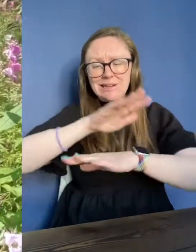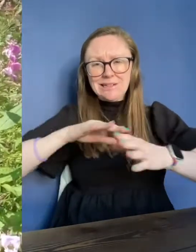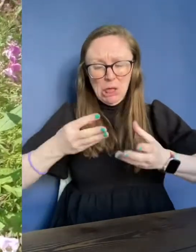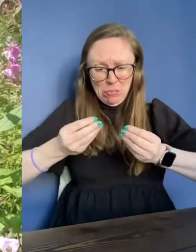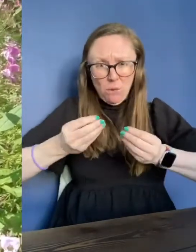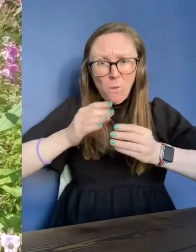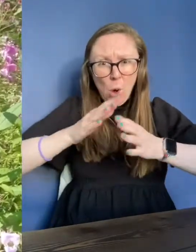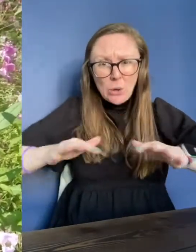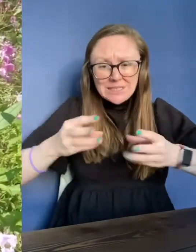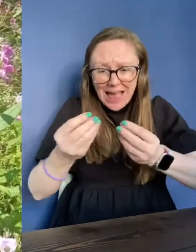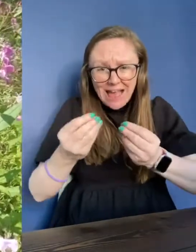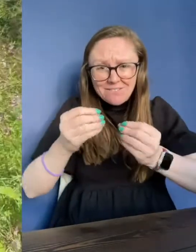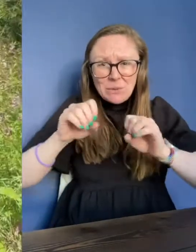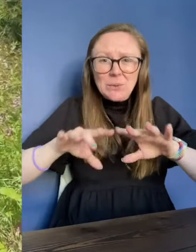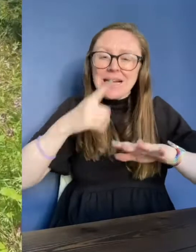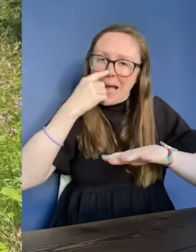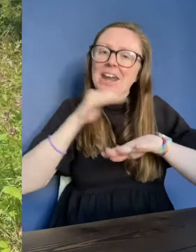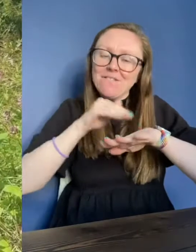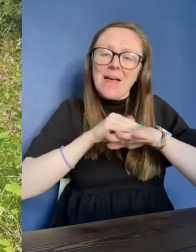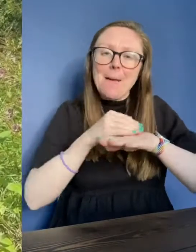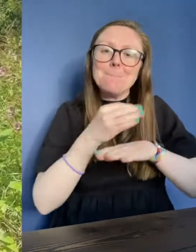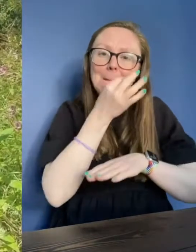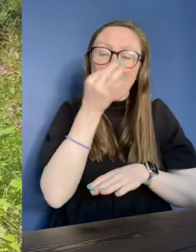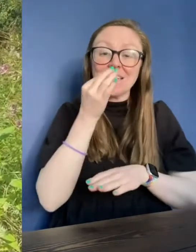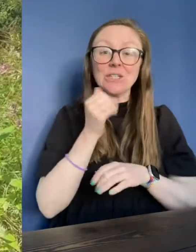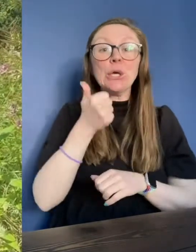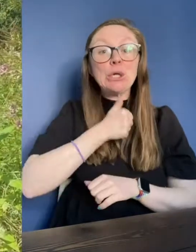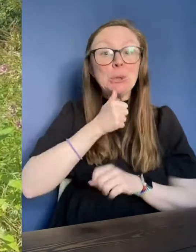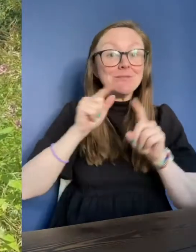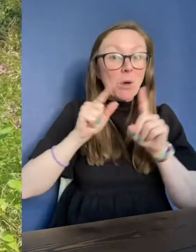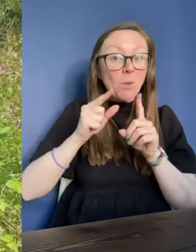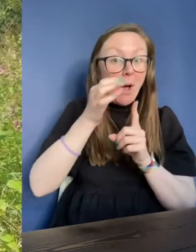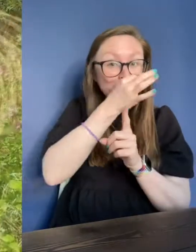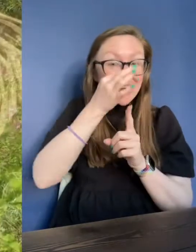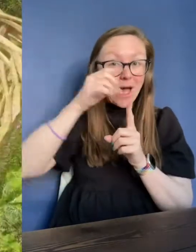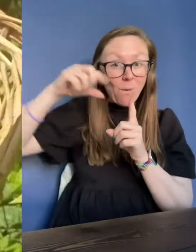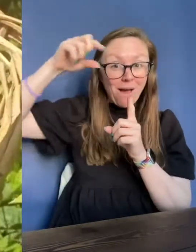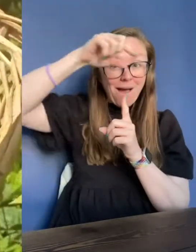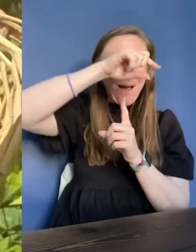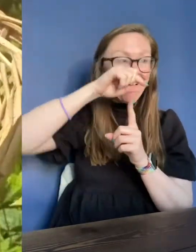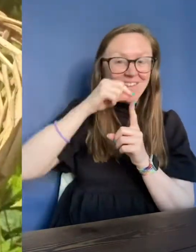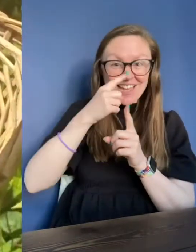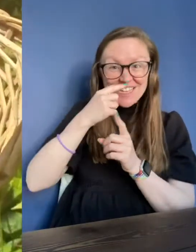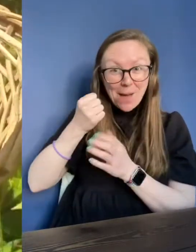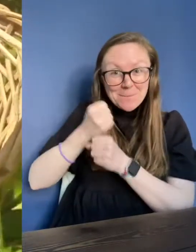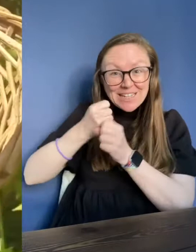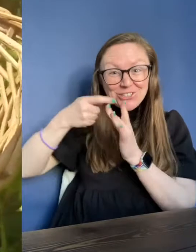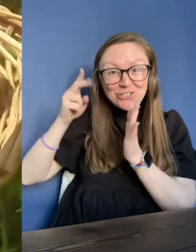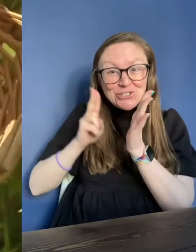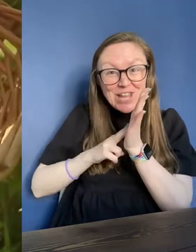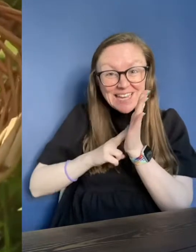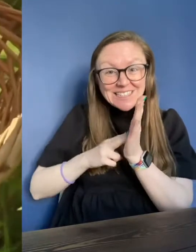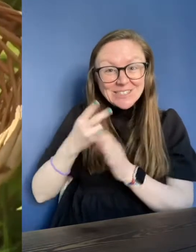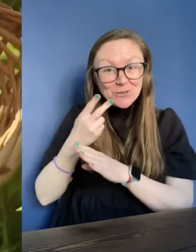the plant itself. One use of the flowers, which I thought would be nice to try today, is to infuse a bottle of gin for